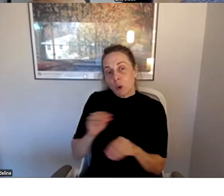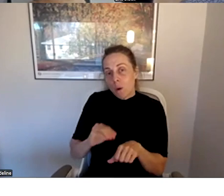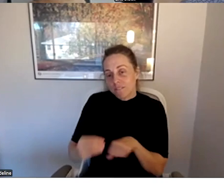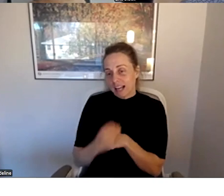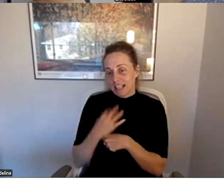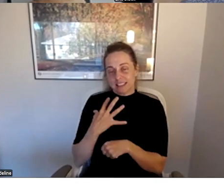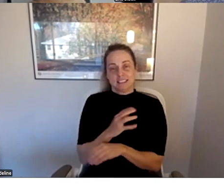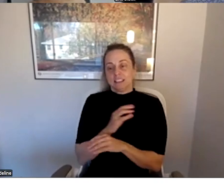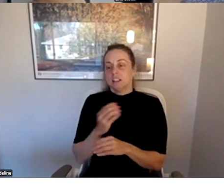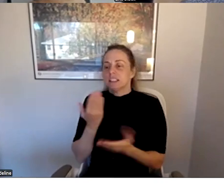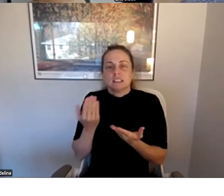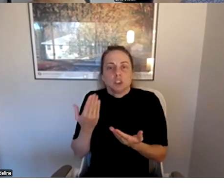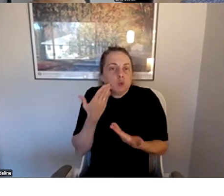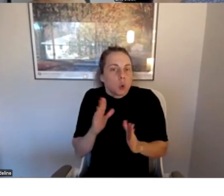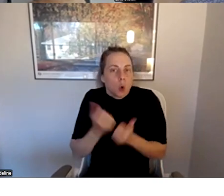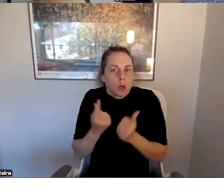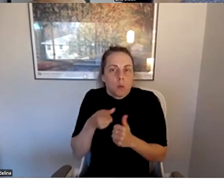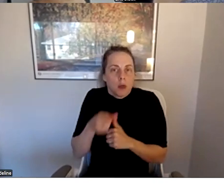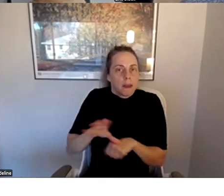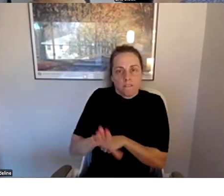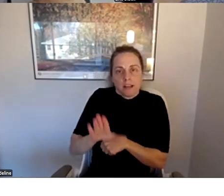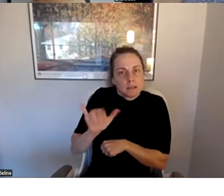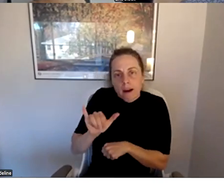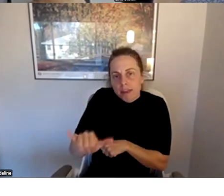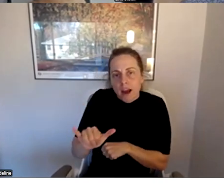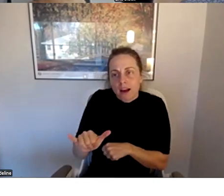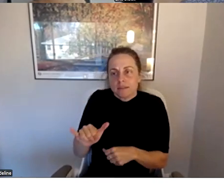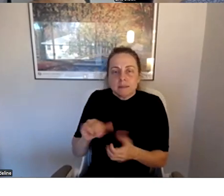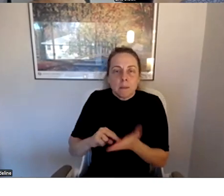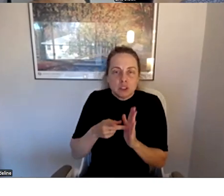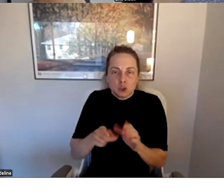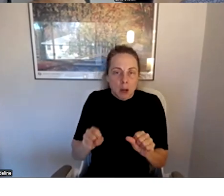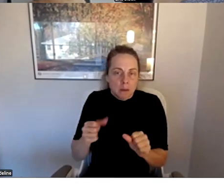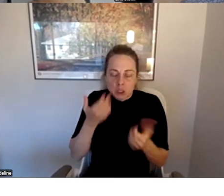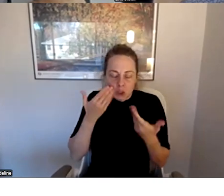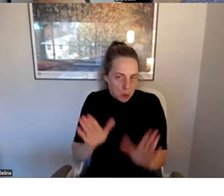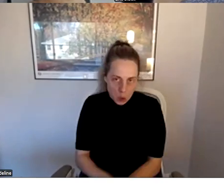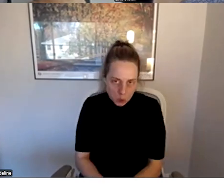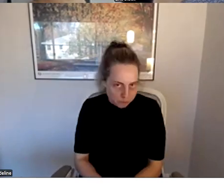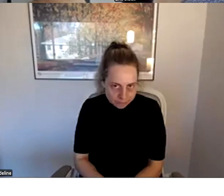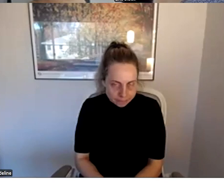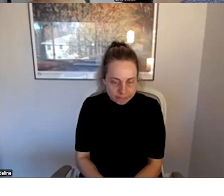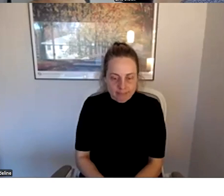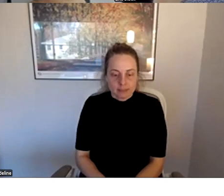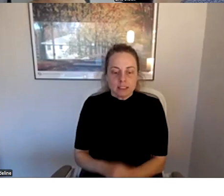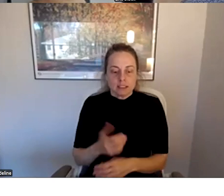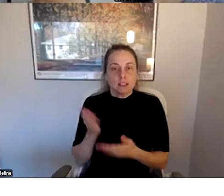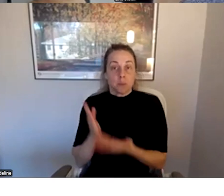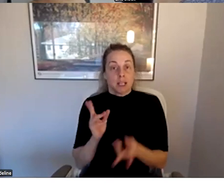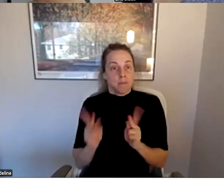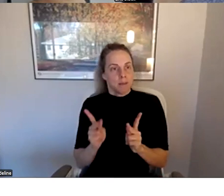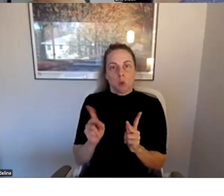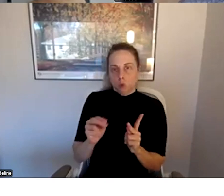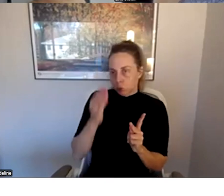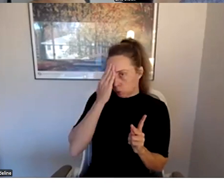affected by it, chances are you don't know. And so I think, you know, bringing people that do know or have been